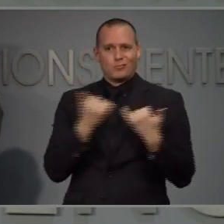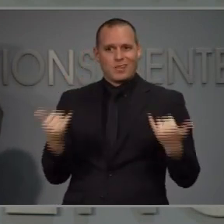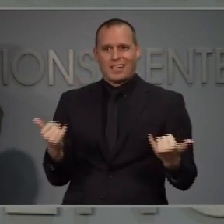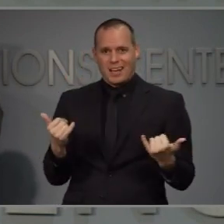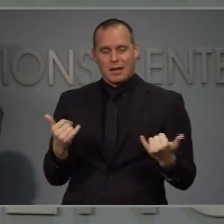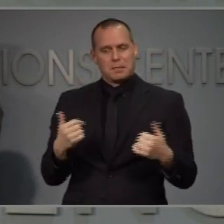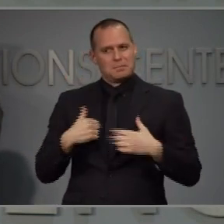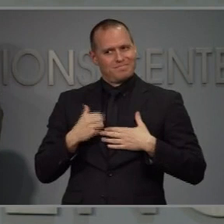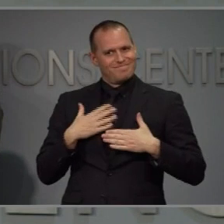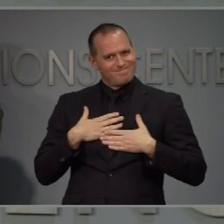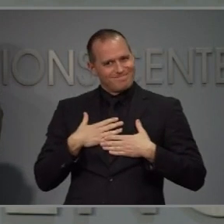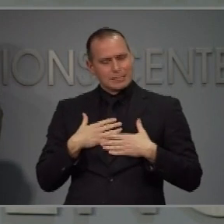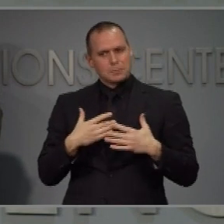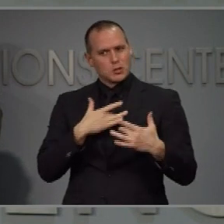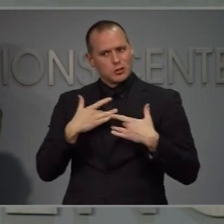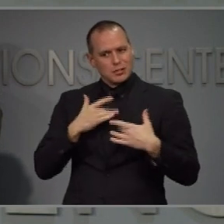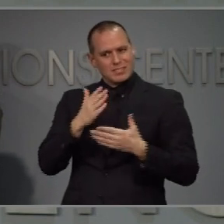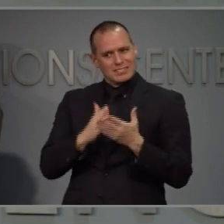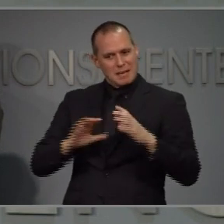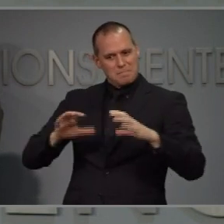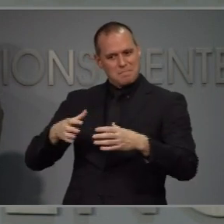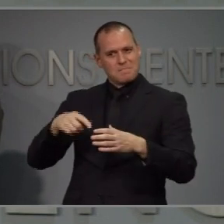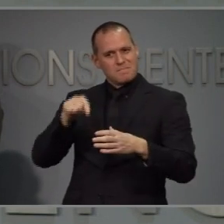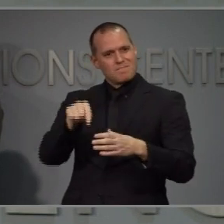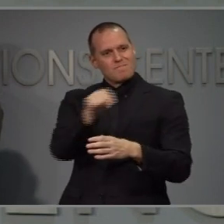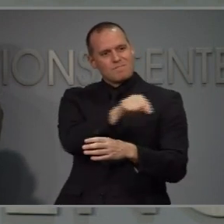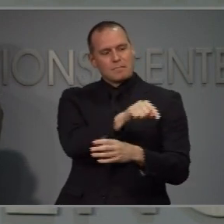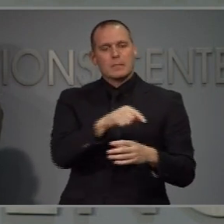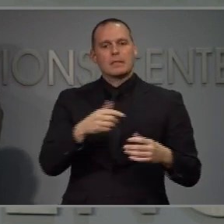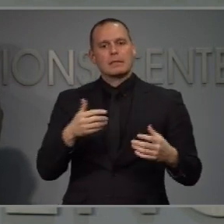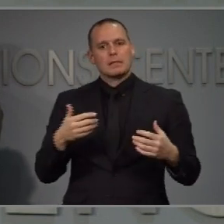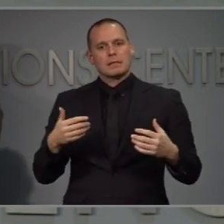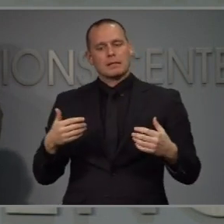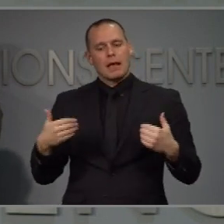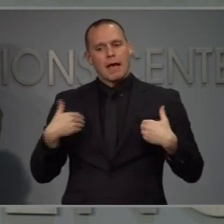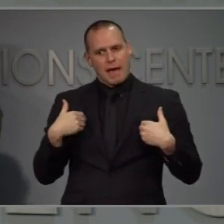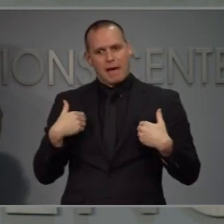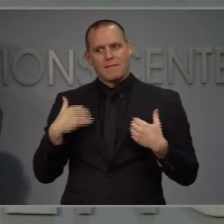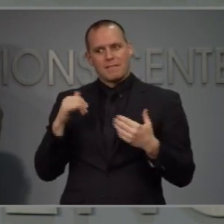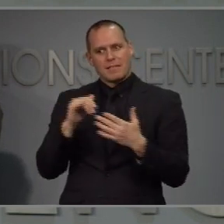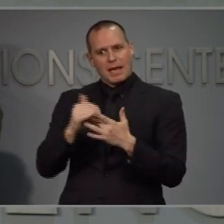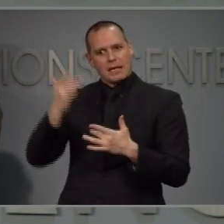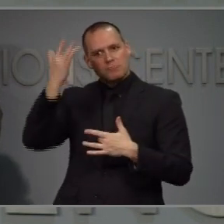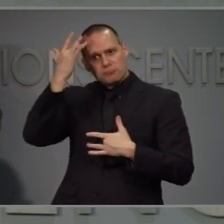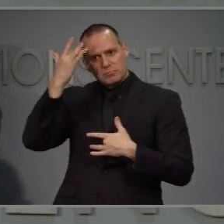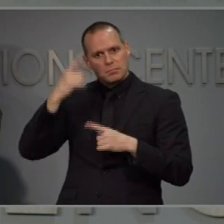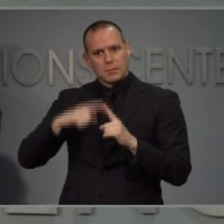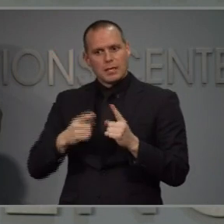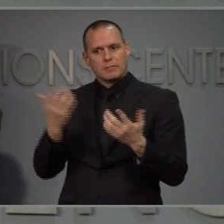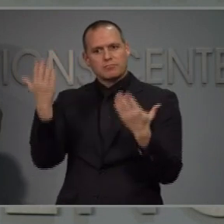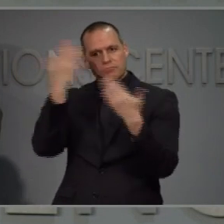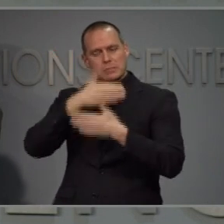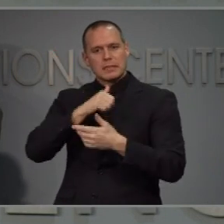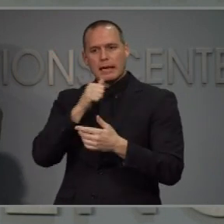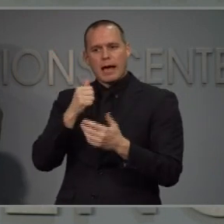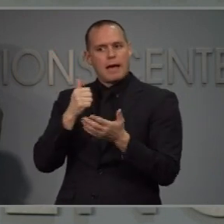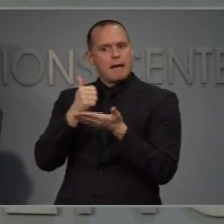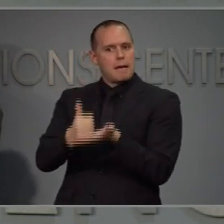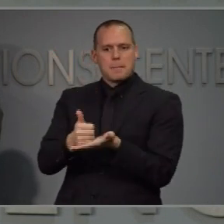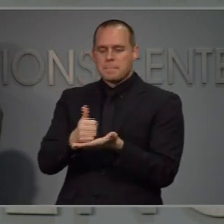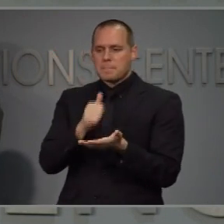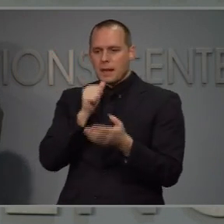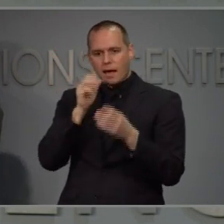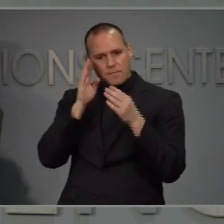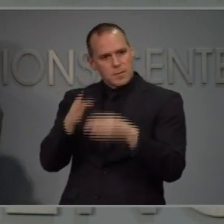are some conditions that people may have that have not been detected, or that they're not